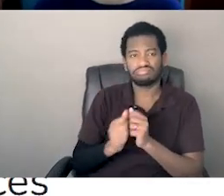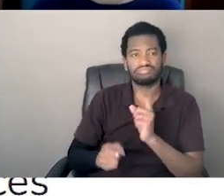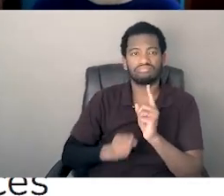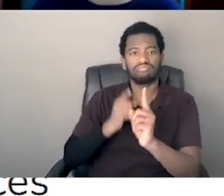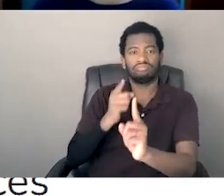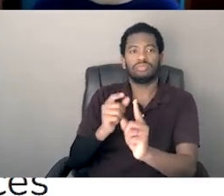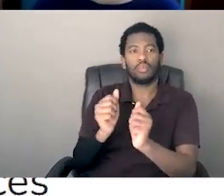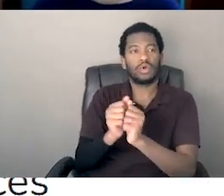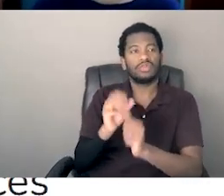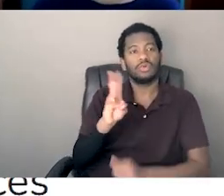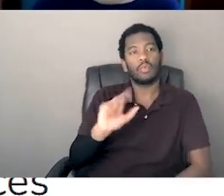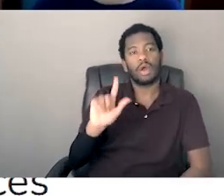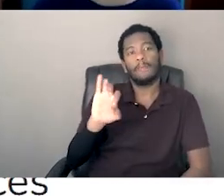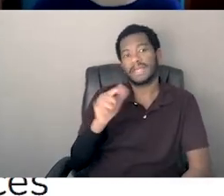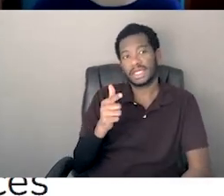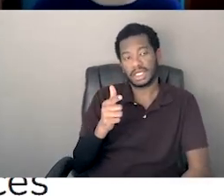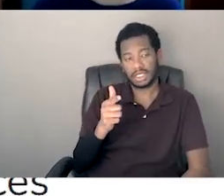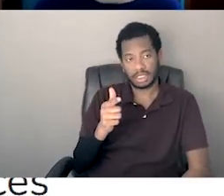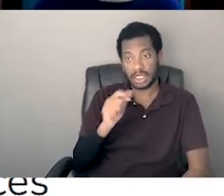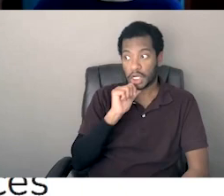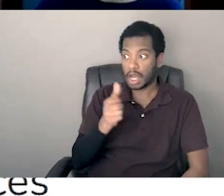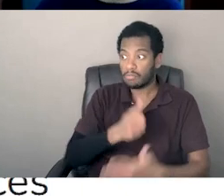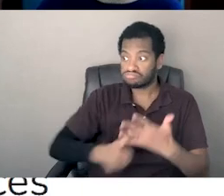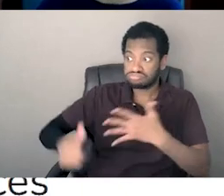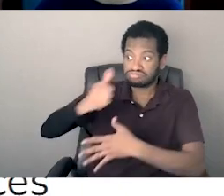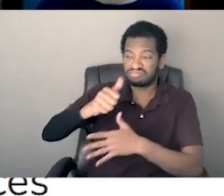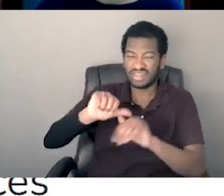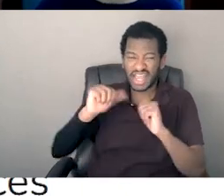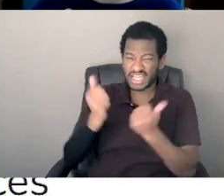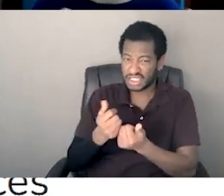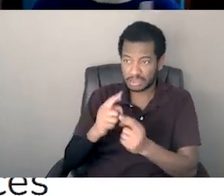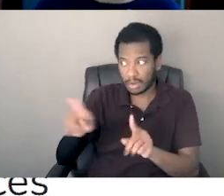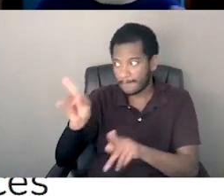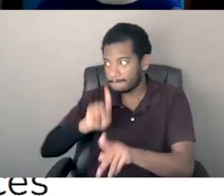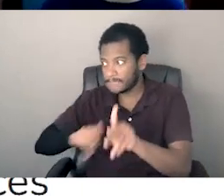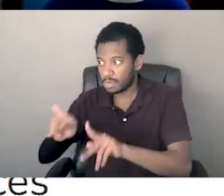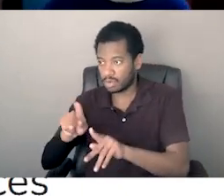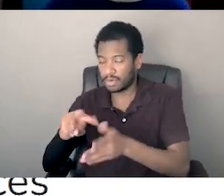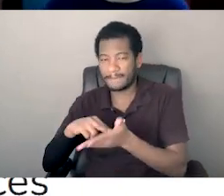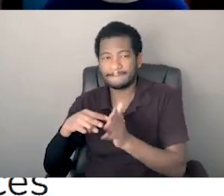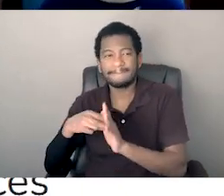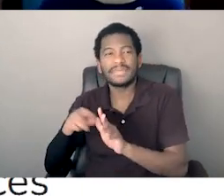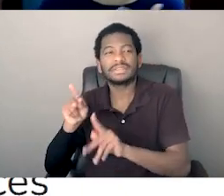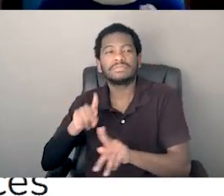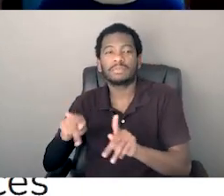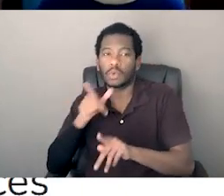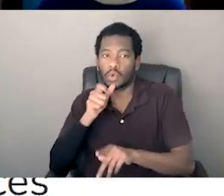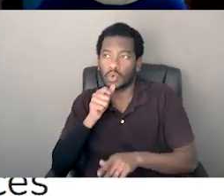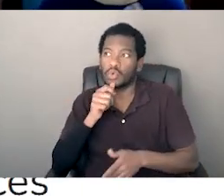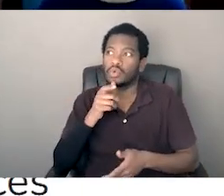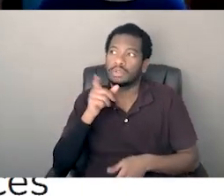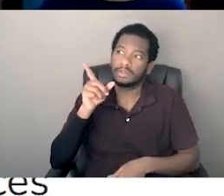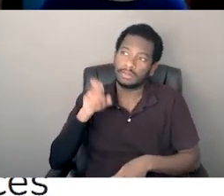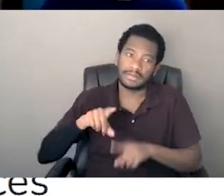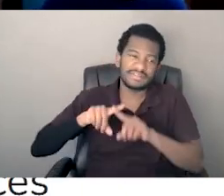individual agency priorities, then people who are in those multiple systems will feel less of that push and pull, because